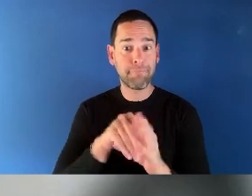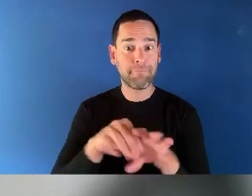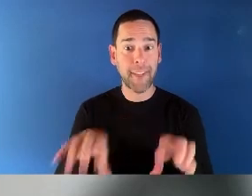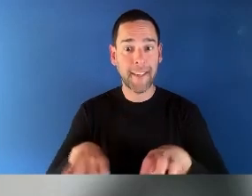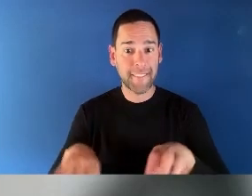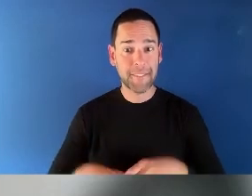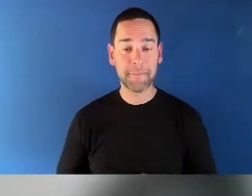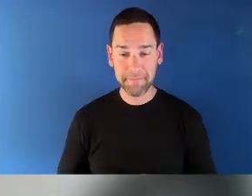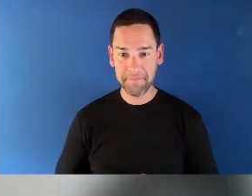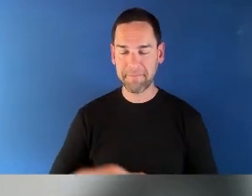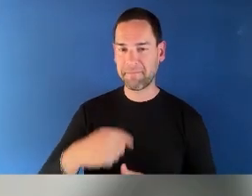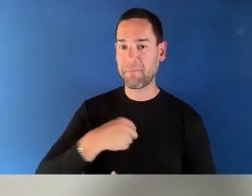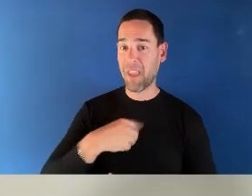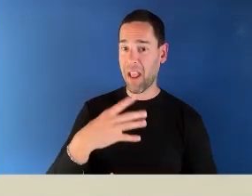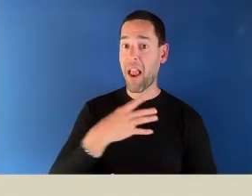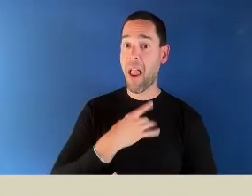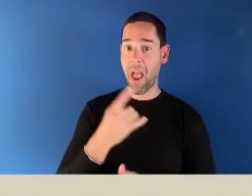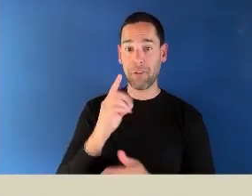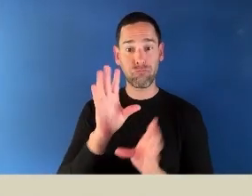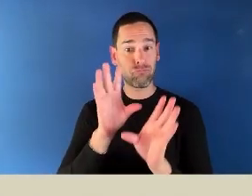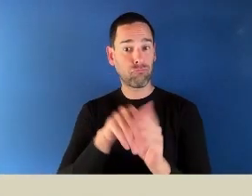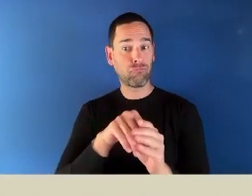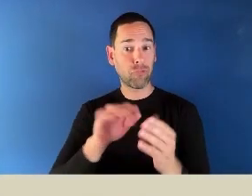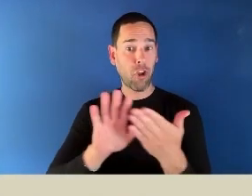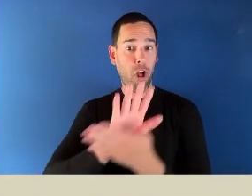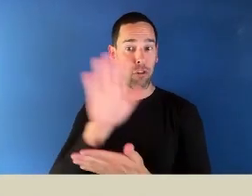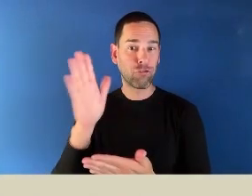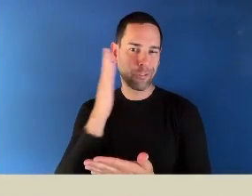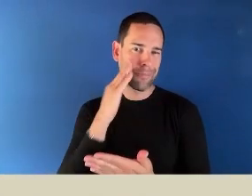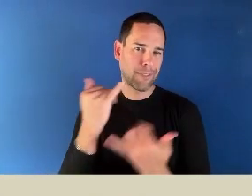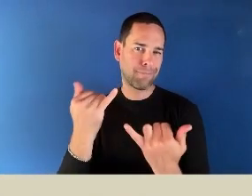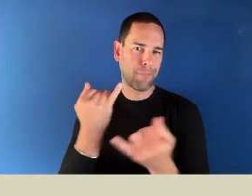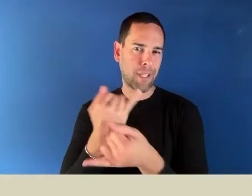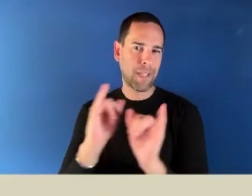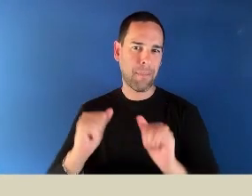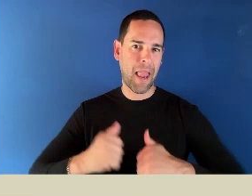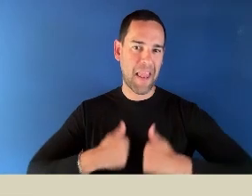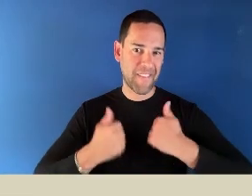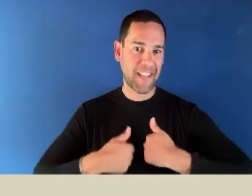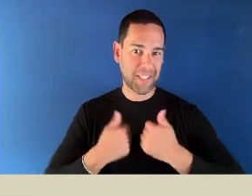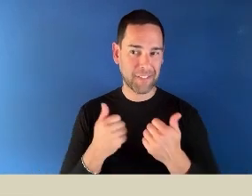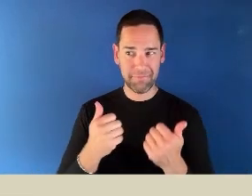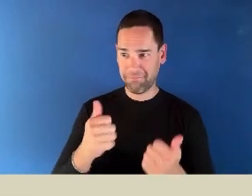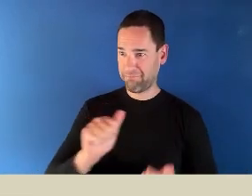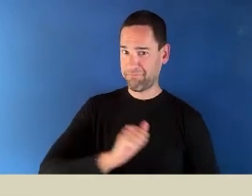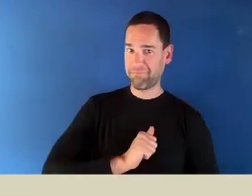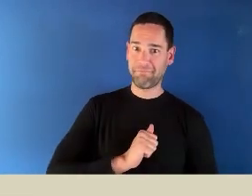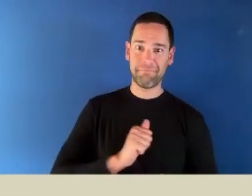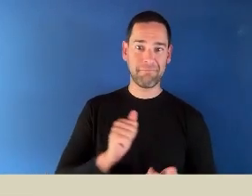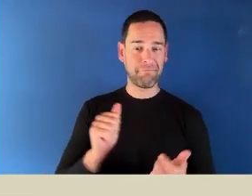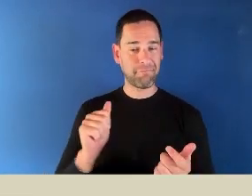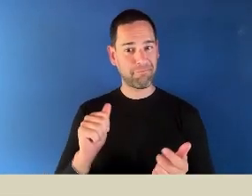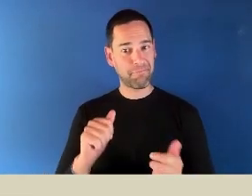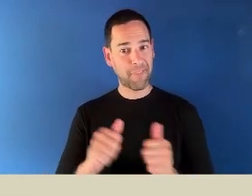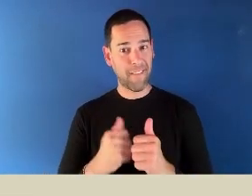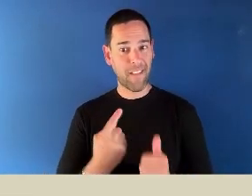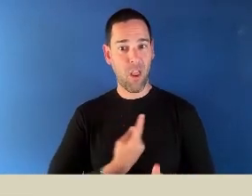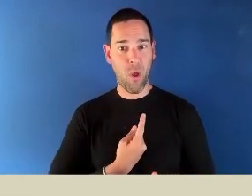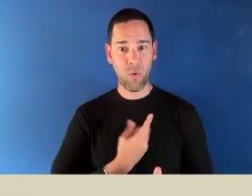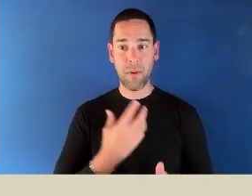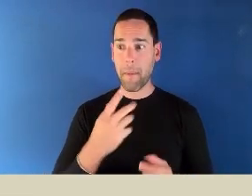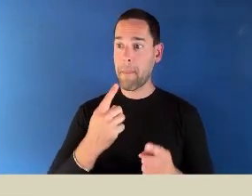at the collegiate level just because of the independent living situation that I currently have, and just the opportunity to create such great